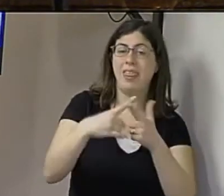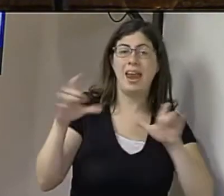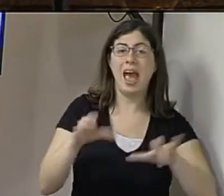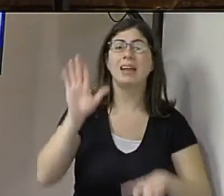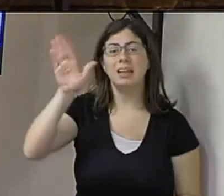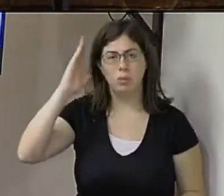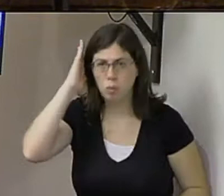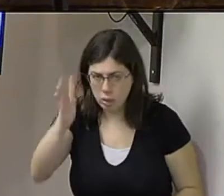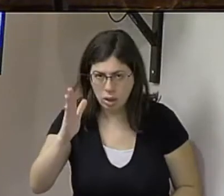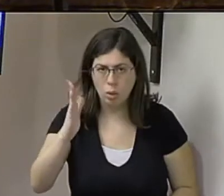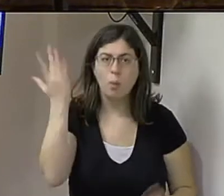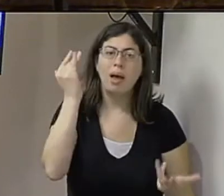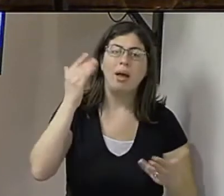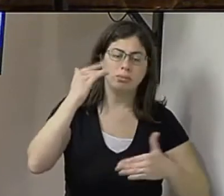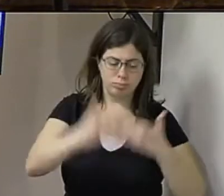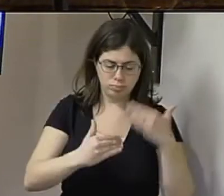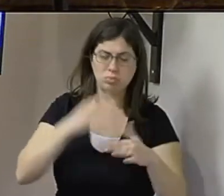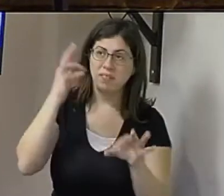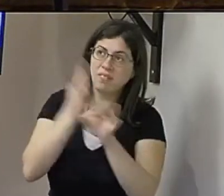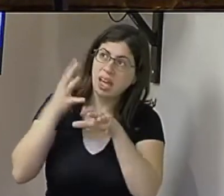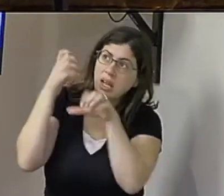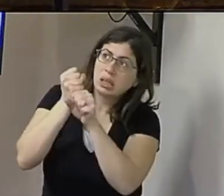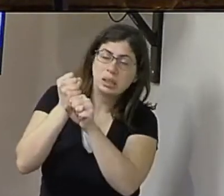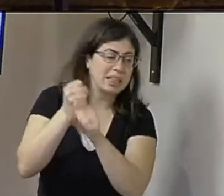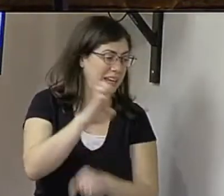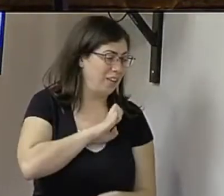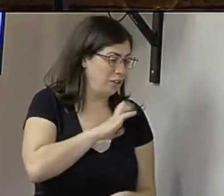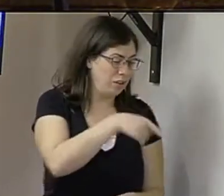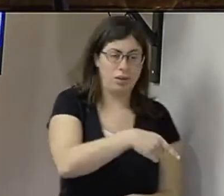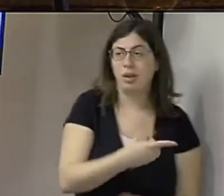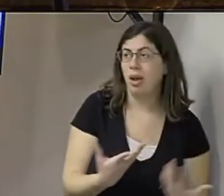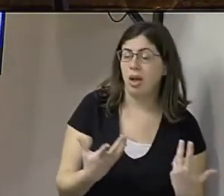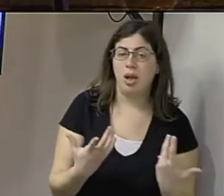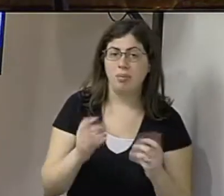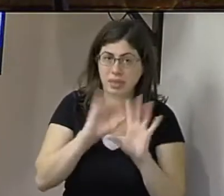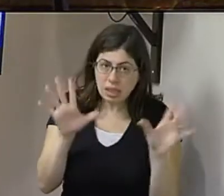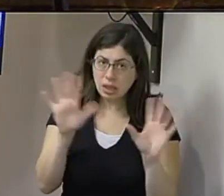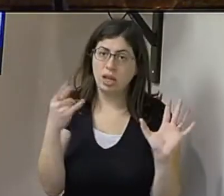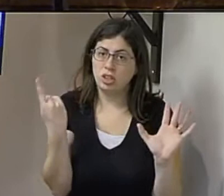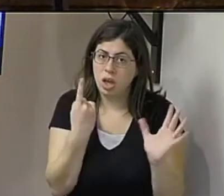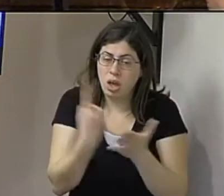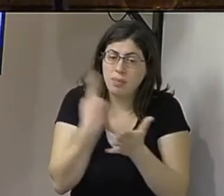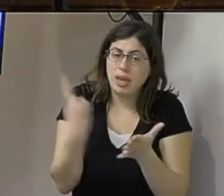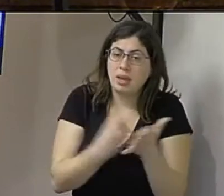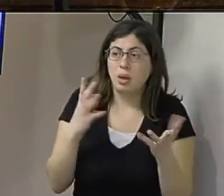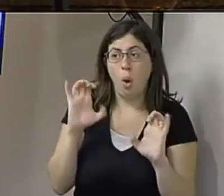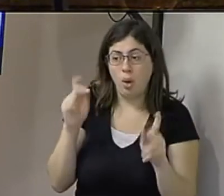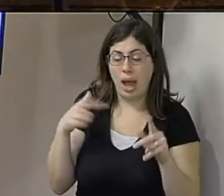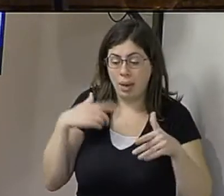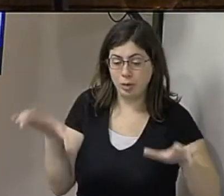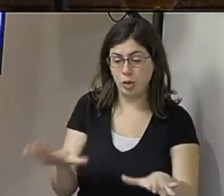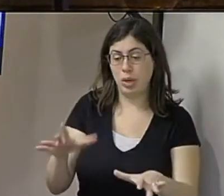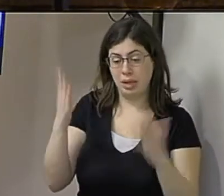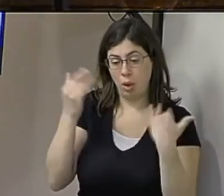will by taking some steps in faith, right? Esther, you know, it's making clear, hey, there's some things she's doing here where she's like, all right, I'm going to do this. And